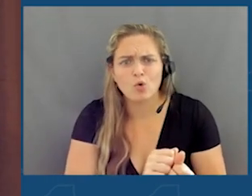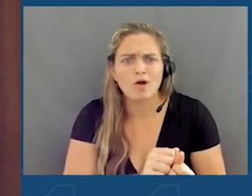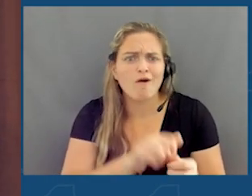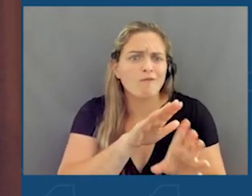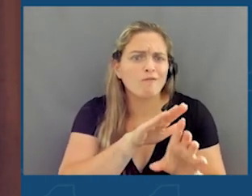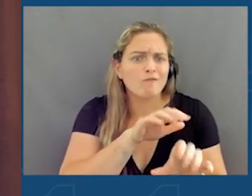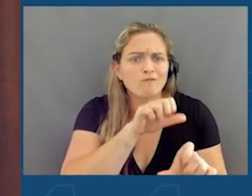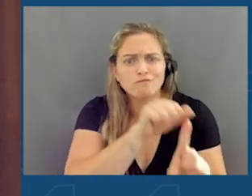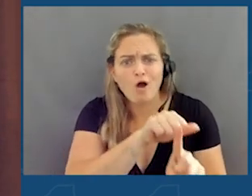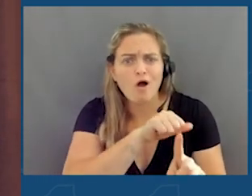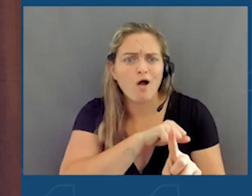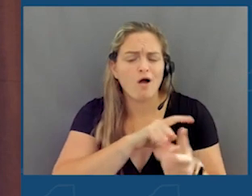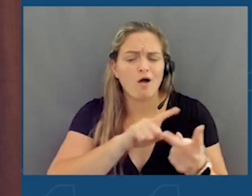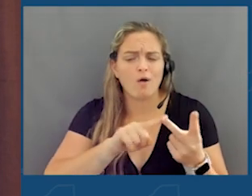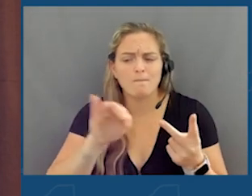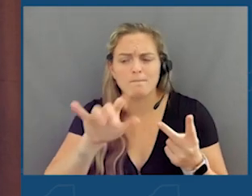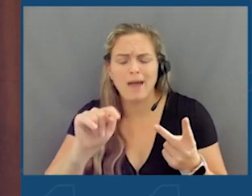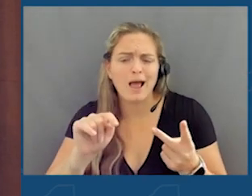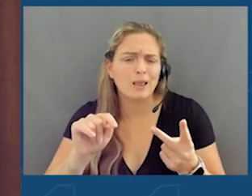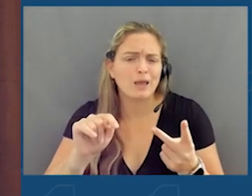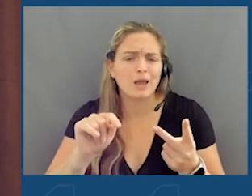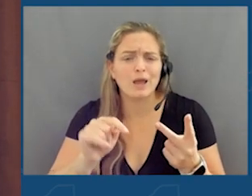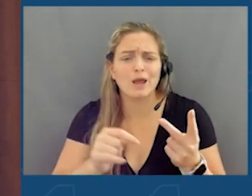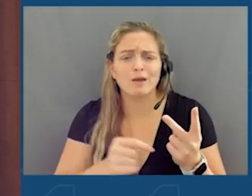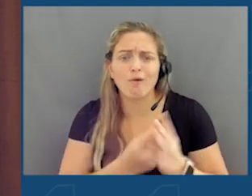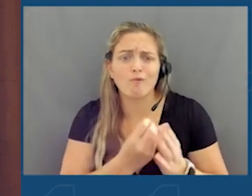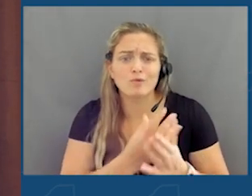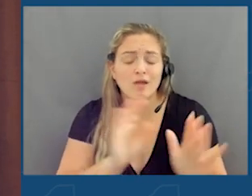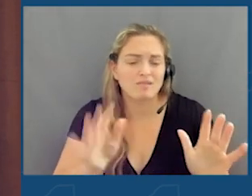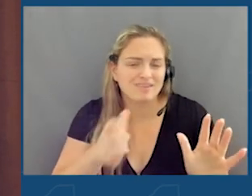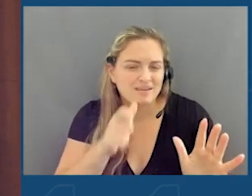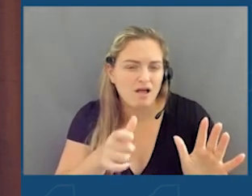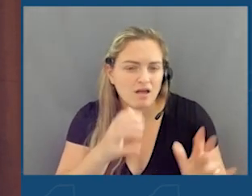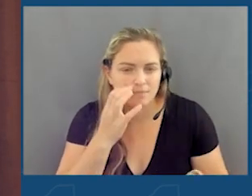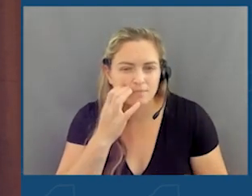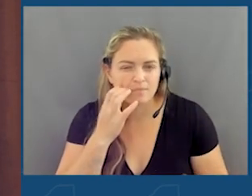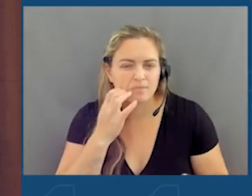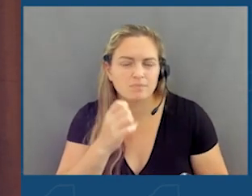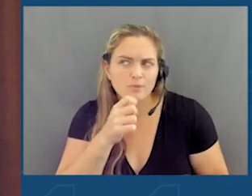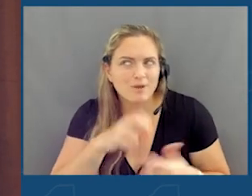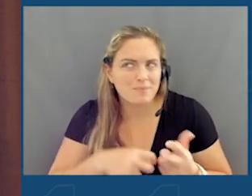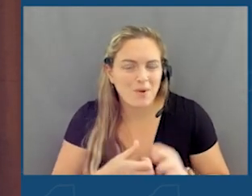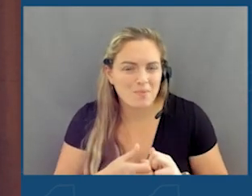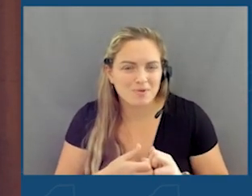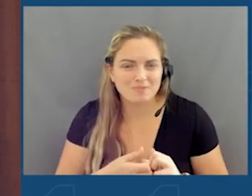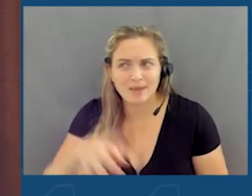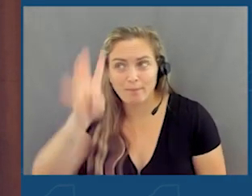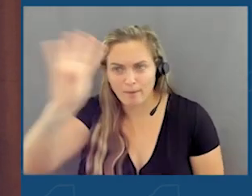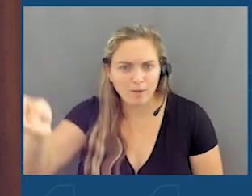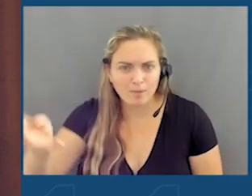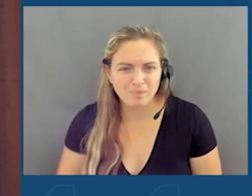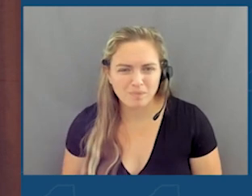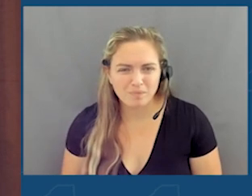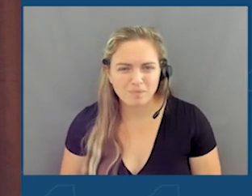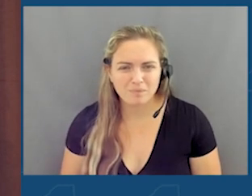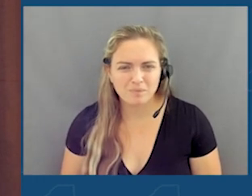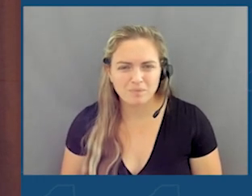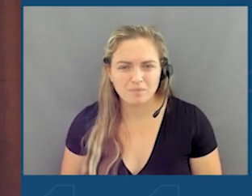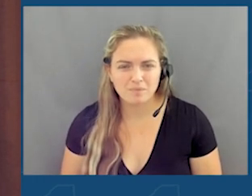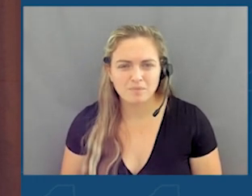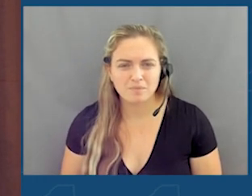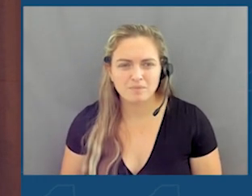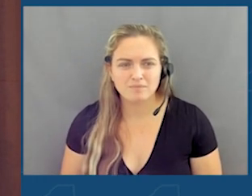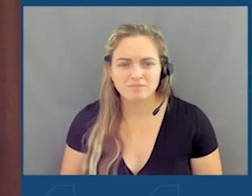ballot harvesting. They made up a whole lot of words around this. They weren't problems at all. They made them up.